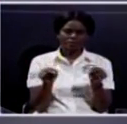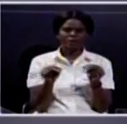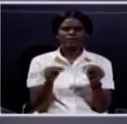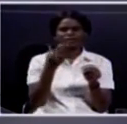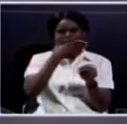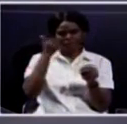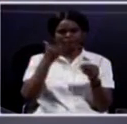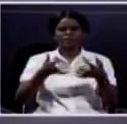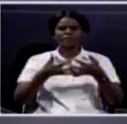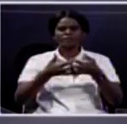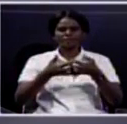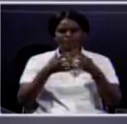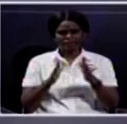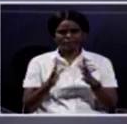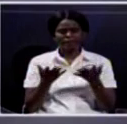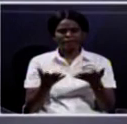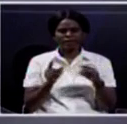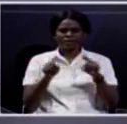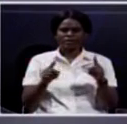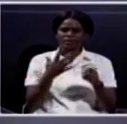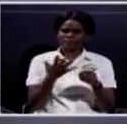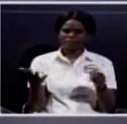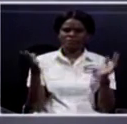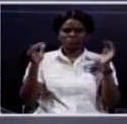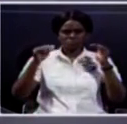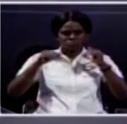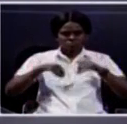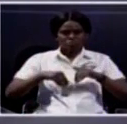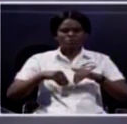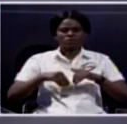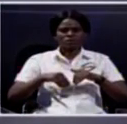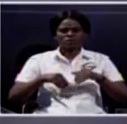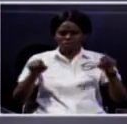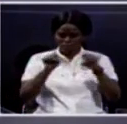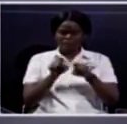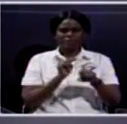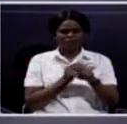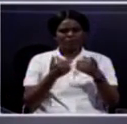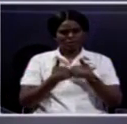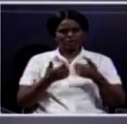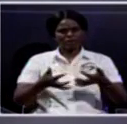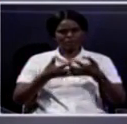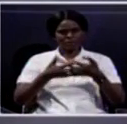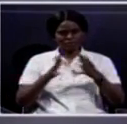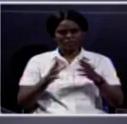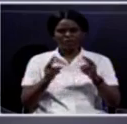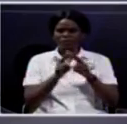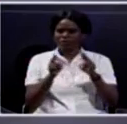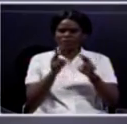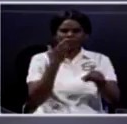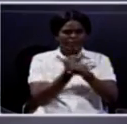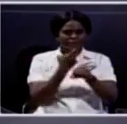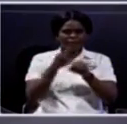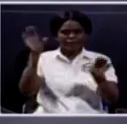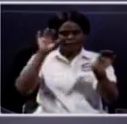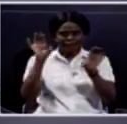best engineers. Things seem just to have fallen apart. Even now, we are still producing engineers, but under very difficult conditions. Do you